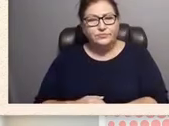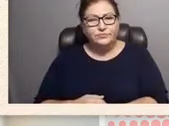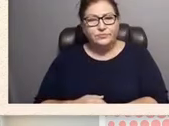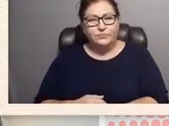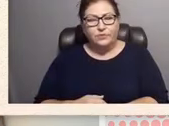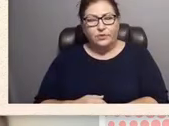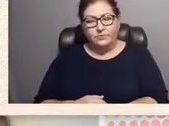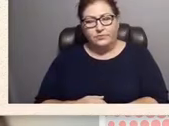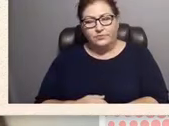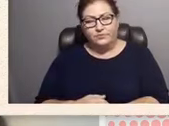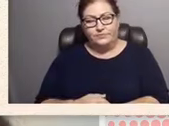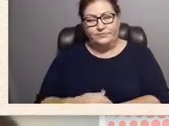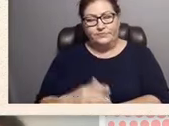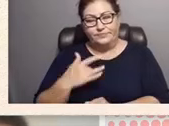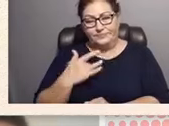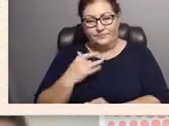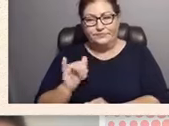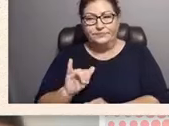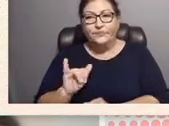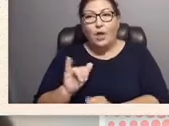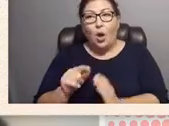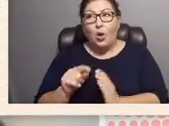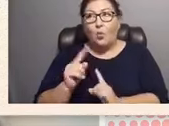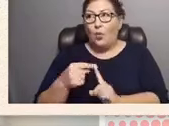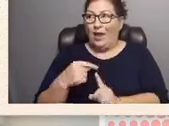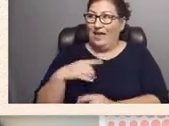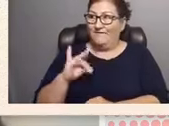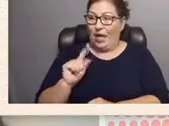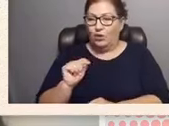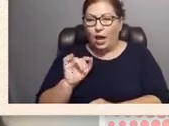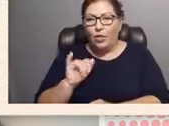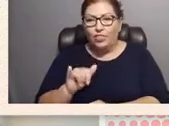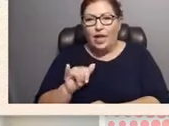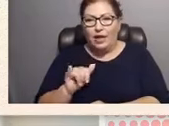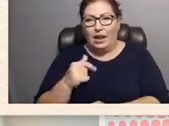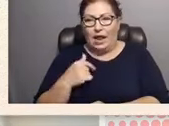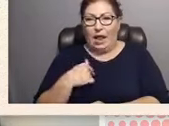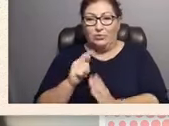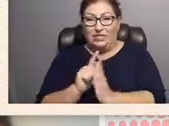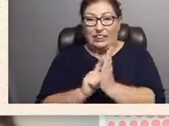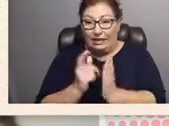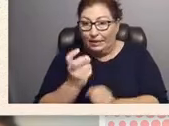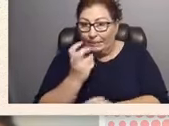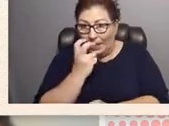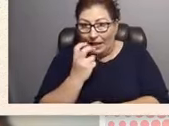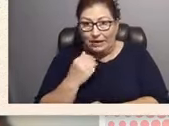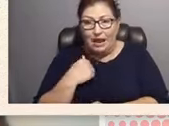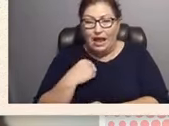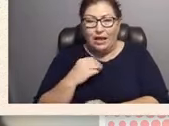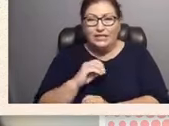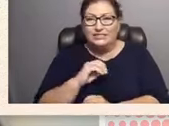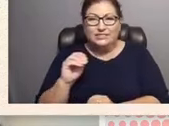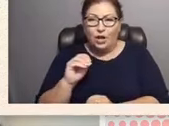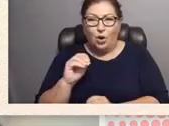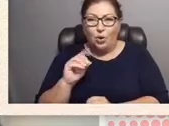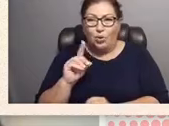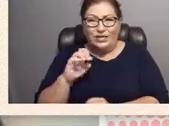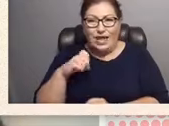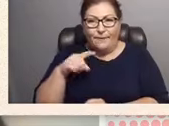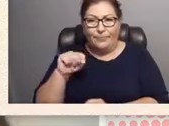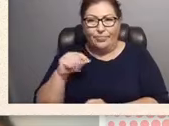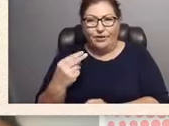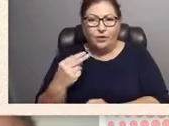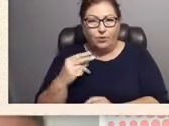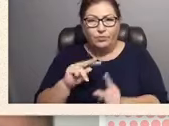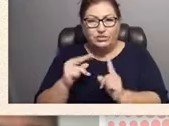I feel like when I found out that I was legally blind and had zero depth perception, like my life was gonna like be ruined and all